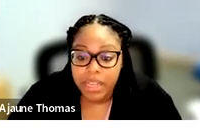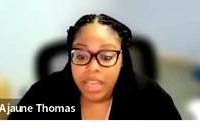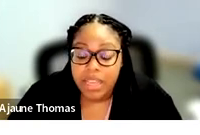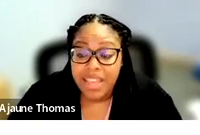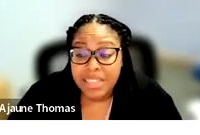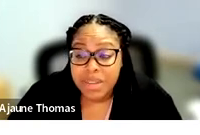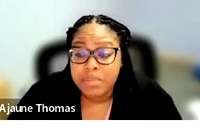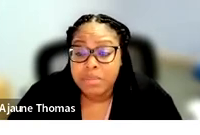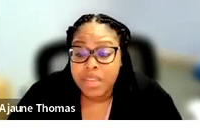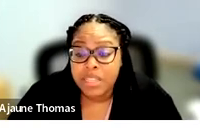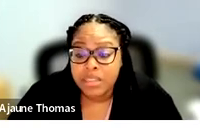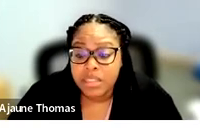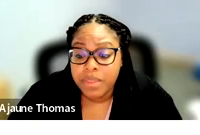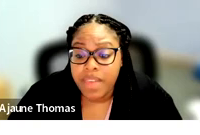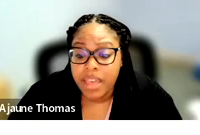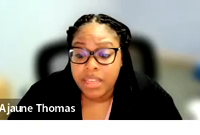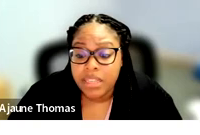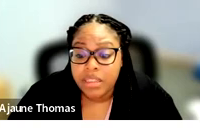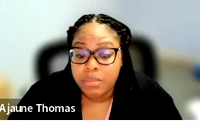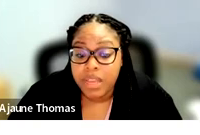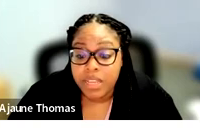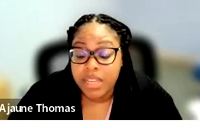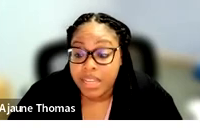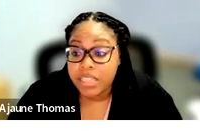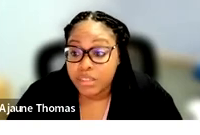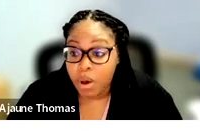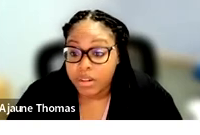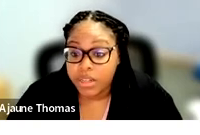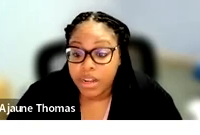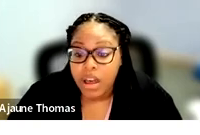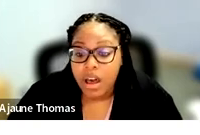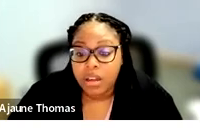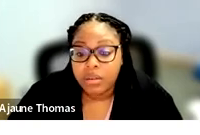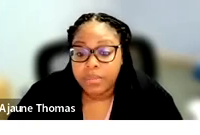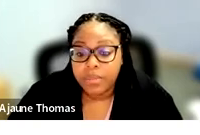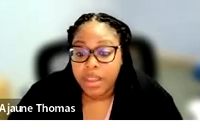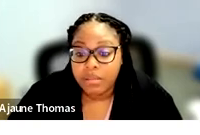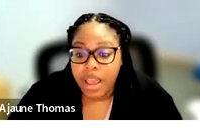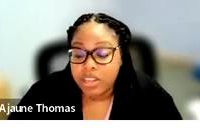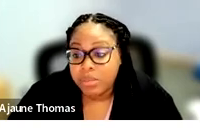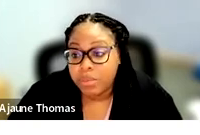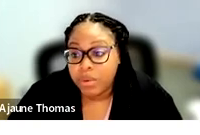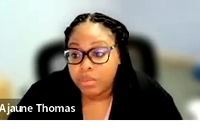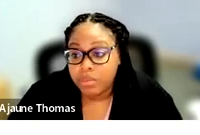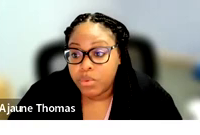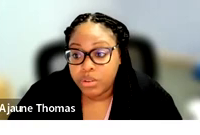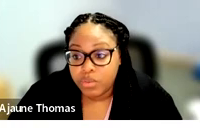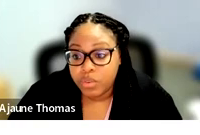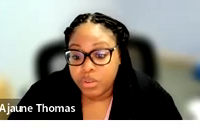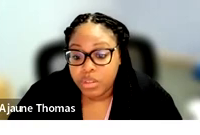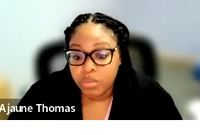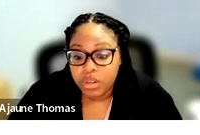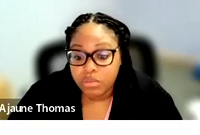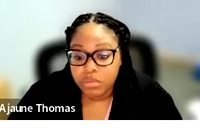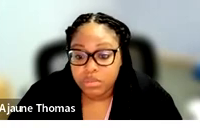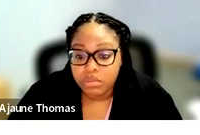Mini can sometimes be something that it, because it is smaller, can actually be more useful